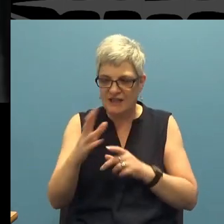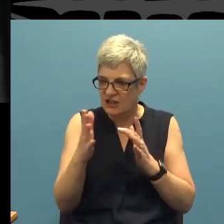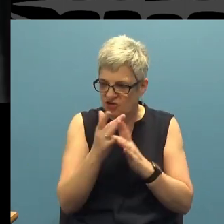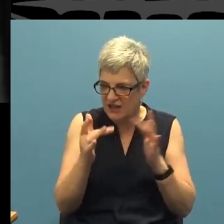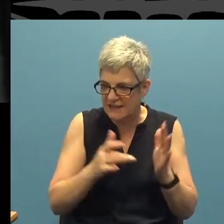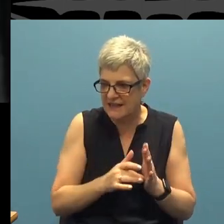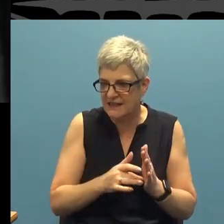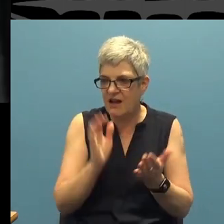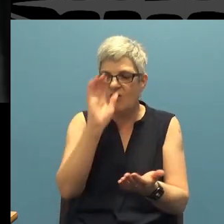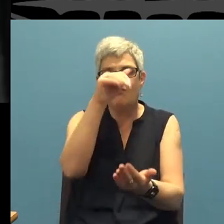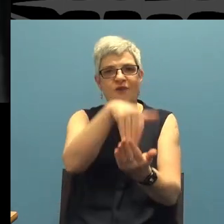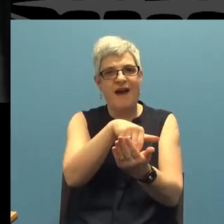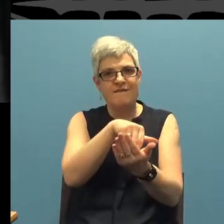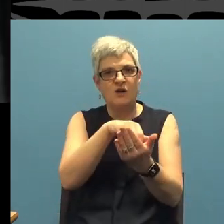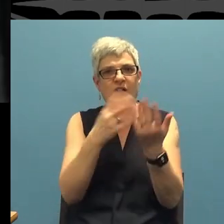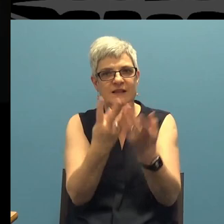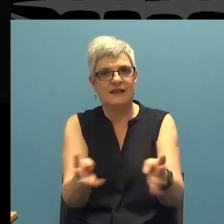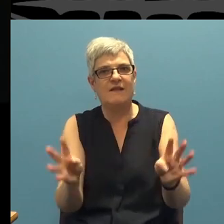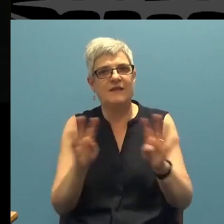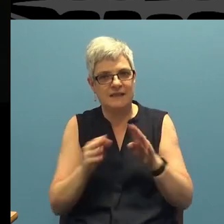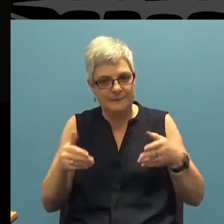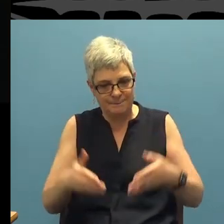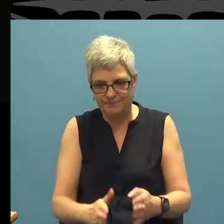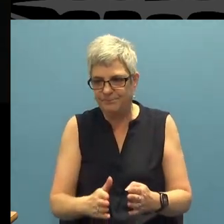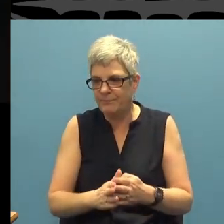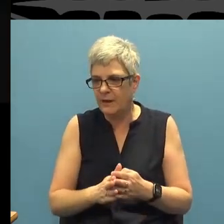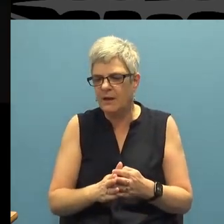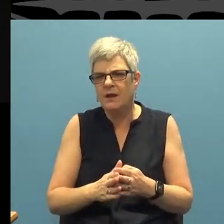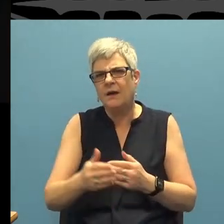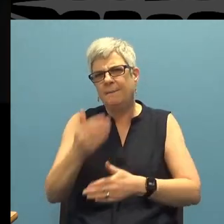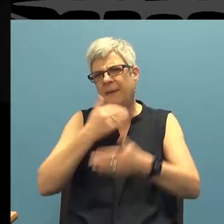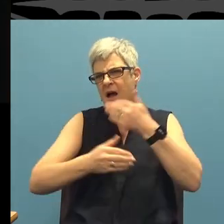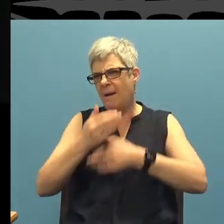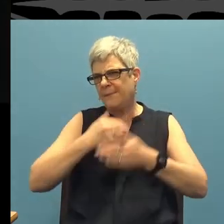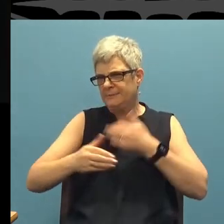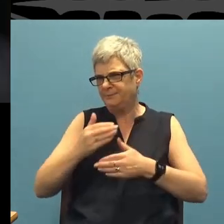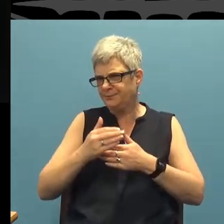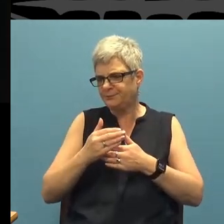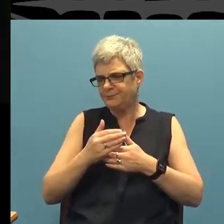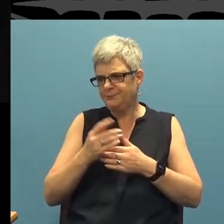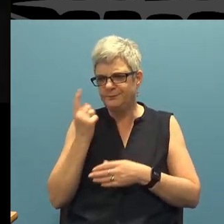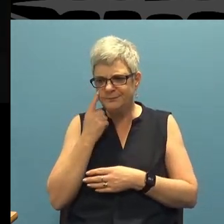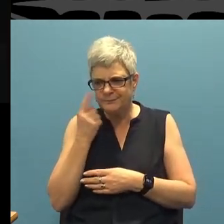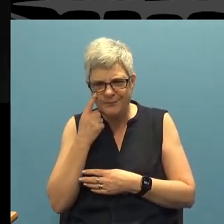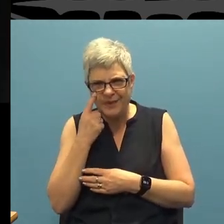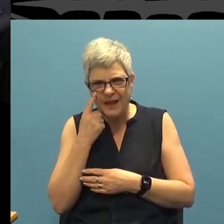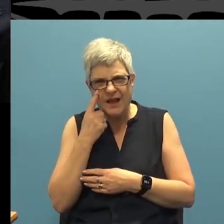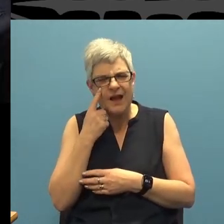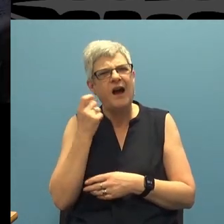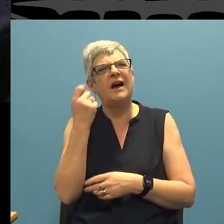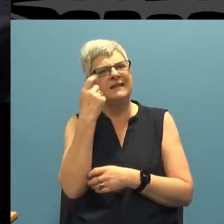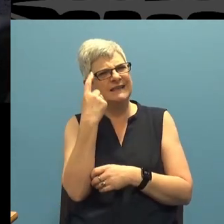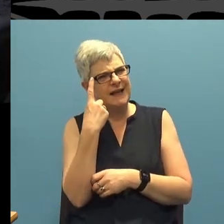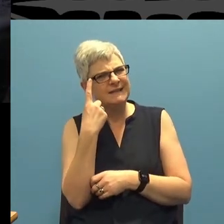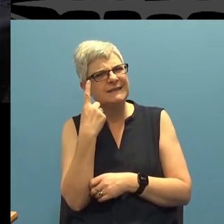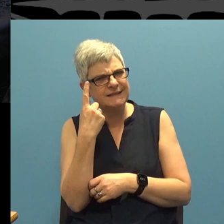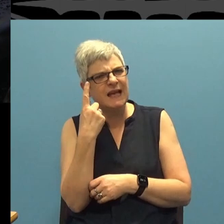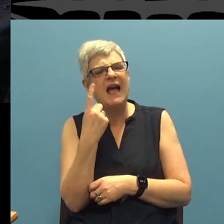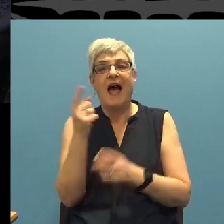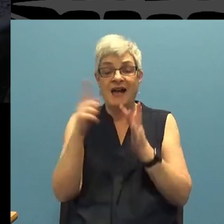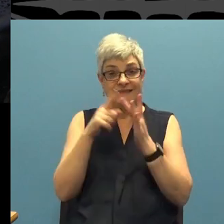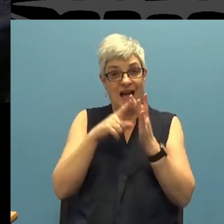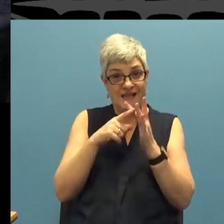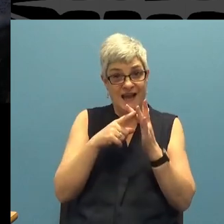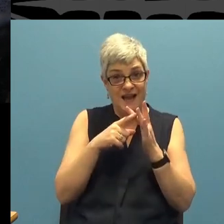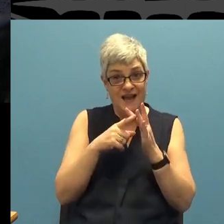arrival at the nativity set. But let's back up a sec. See, this rhetoric rings a bell. Back in the day, Isaiah